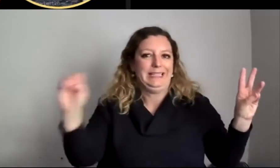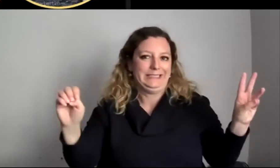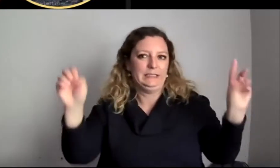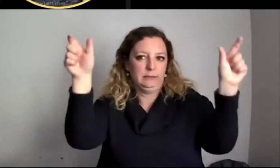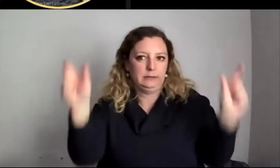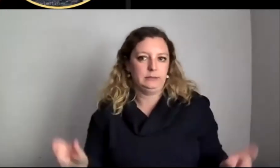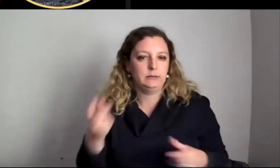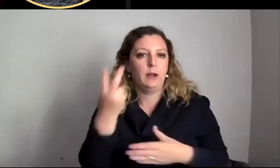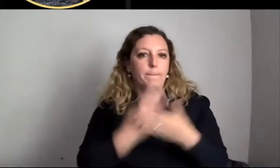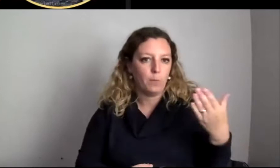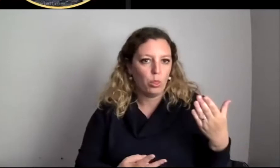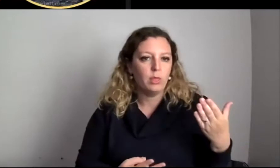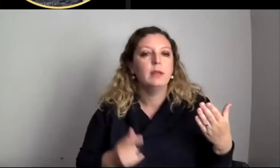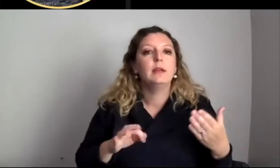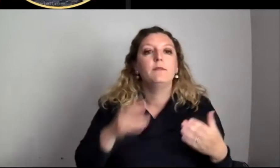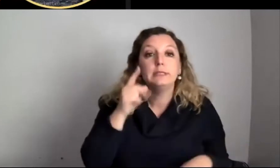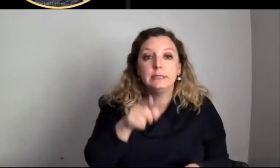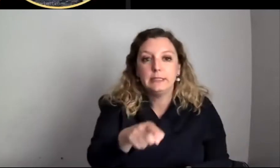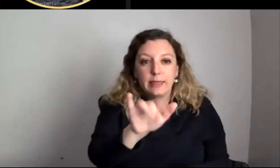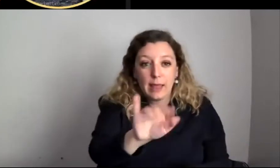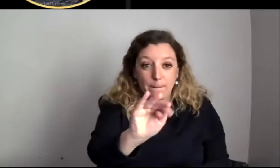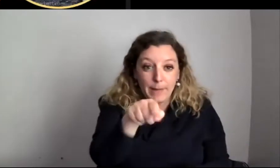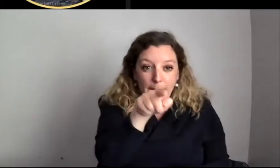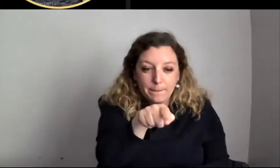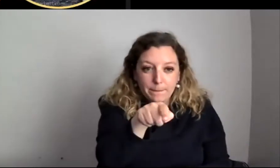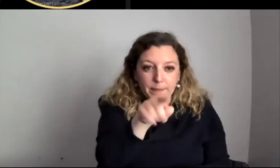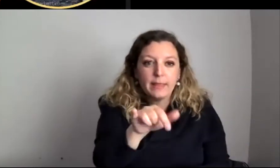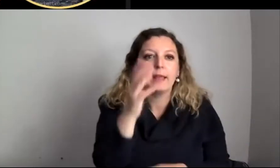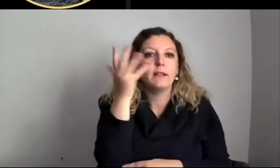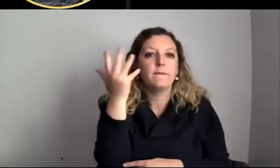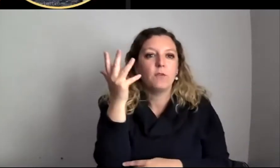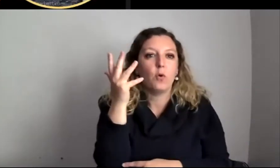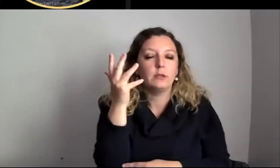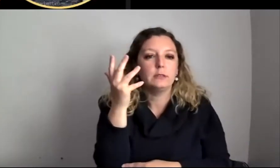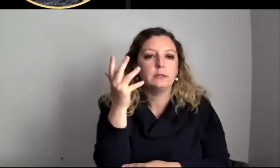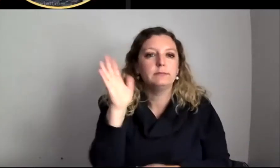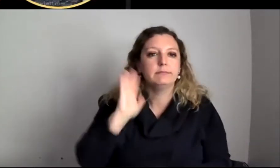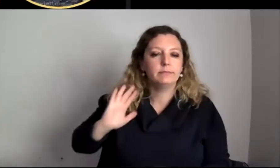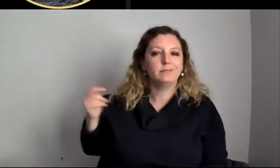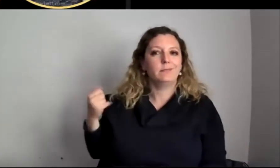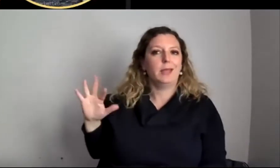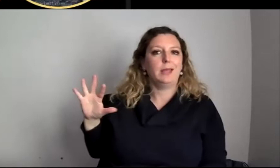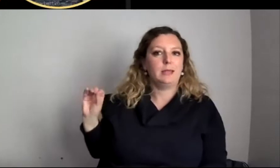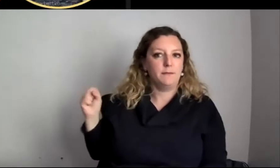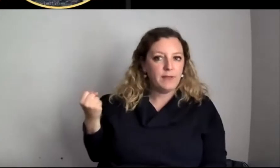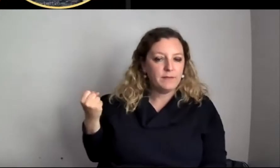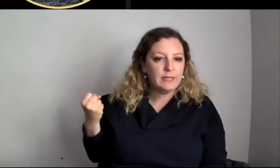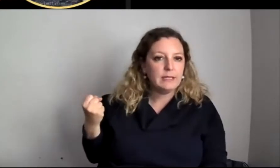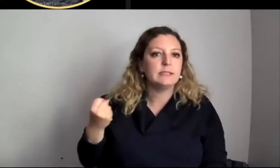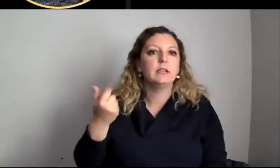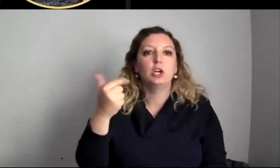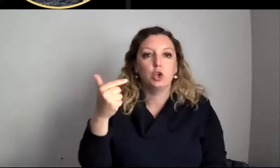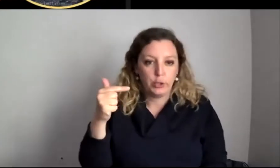of Madagascar. And so if you see down here on this map, this is the forest cover in Madagascar back in the 50s. Anything that's in green